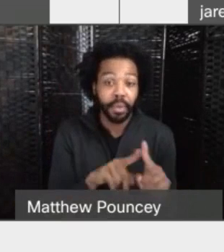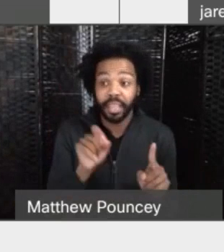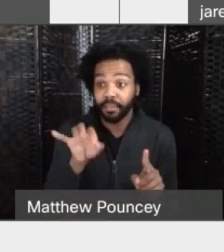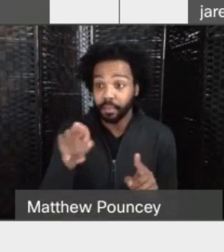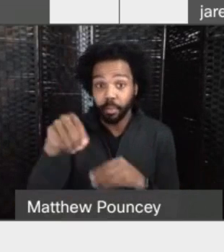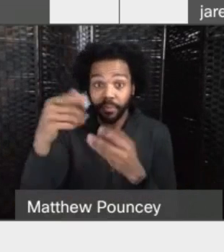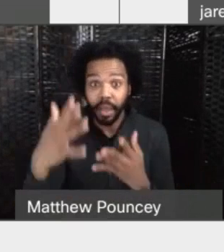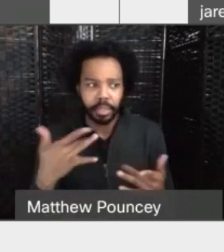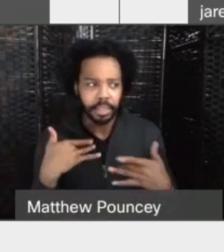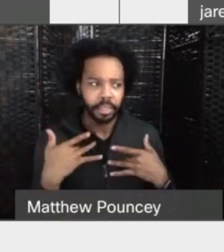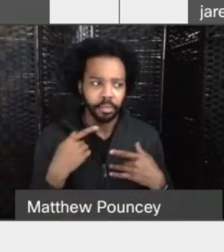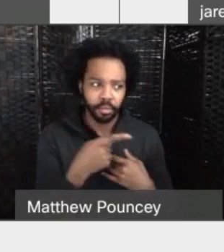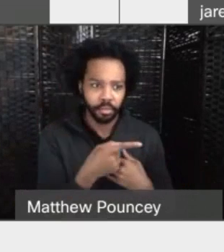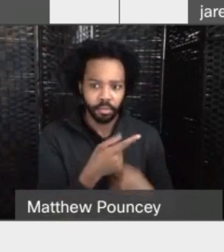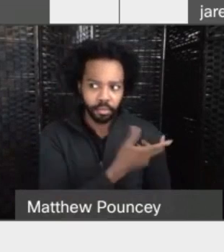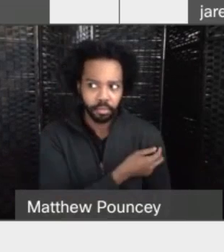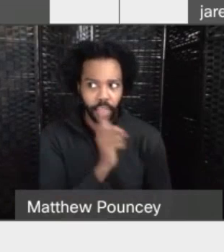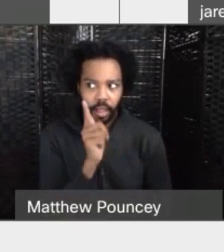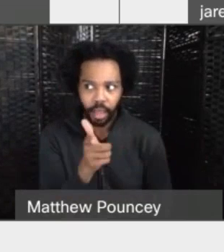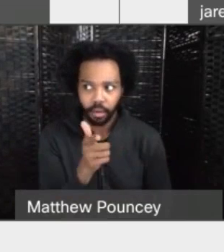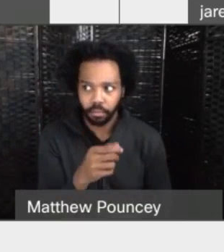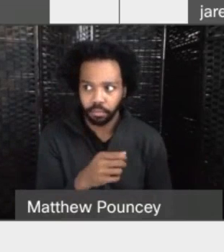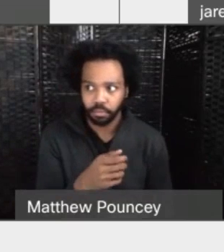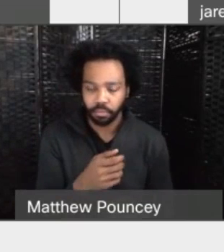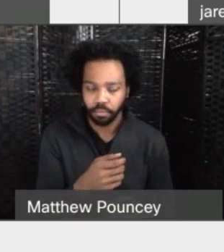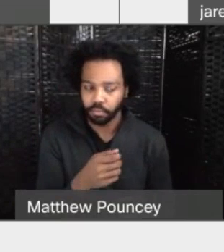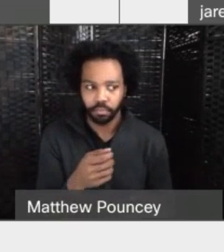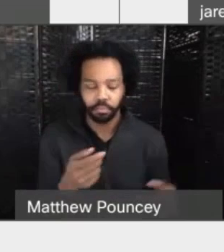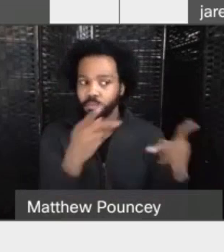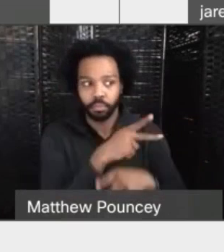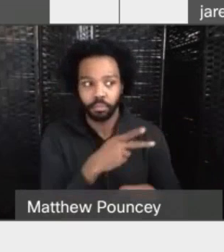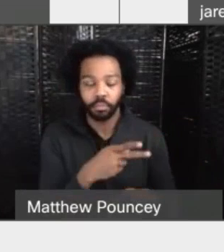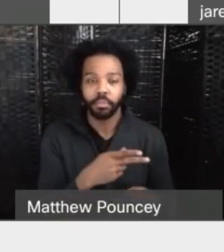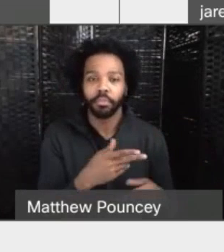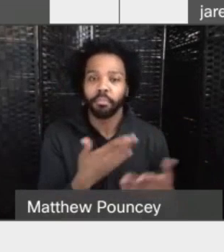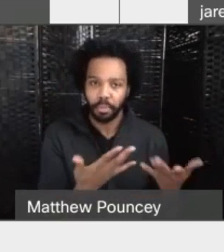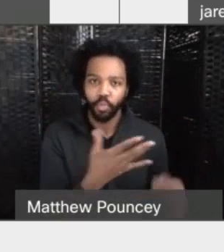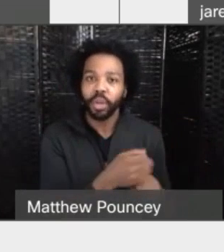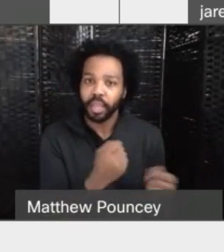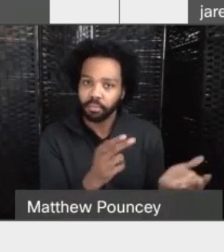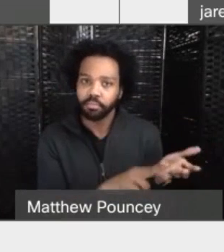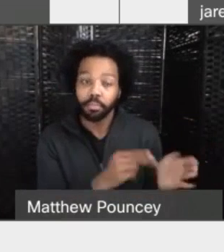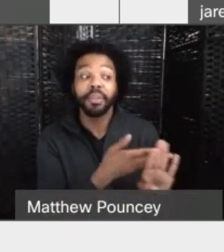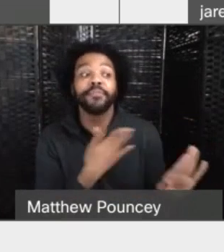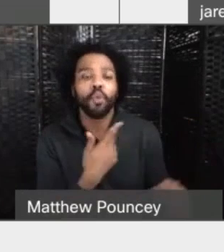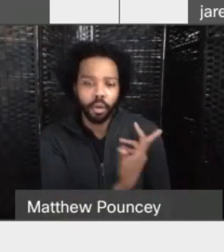and had complications, and then a family member might, after the fact, wish to seek some sort of